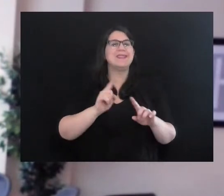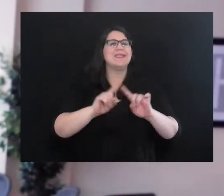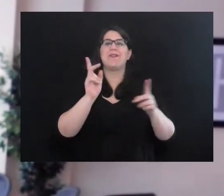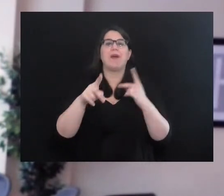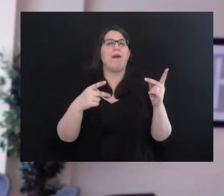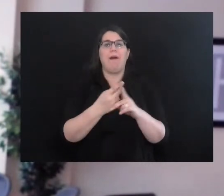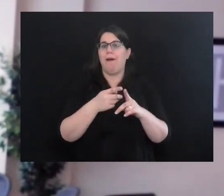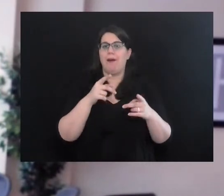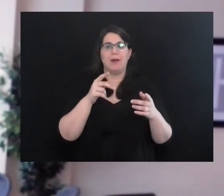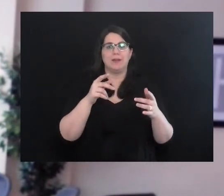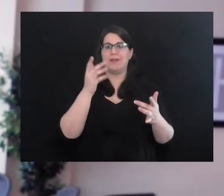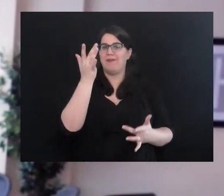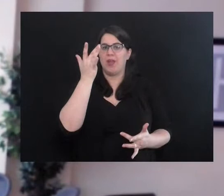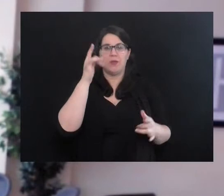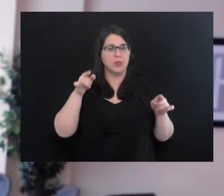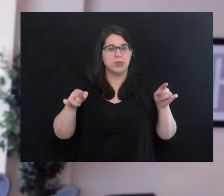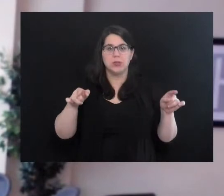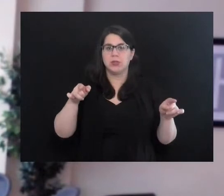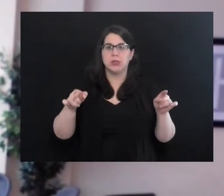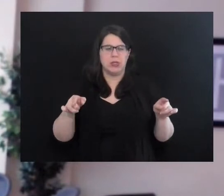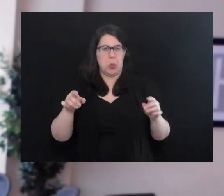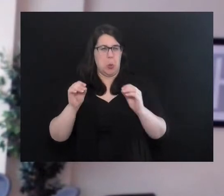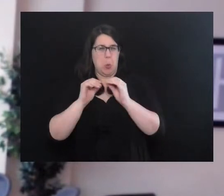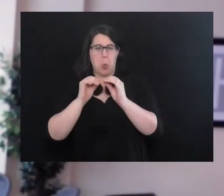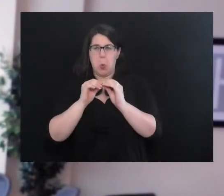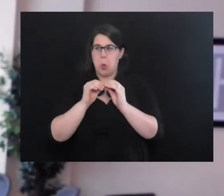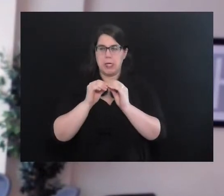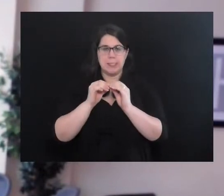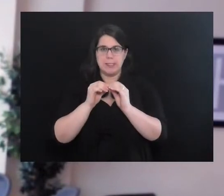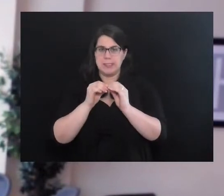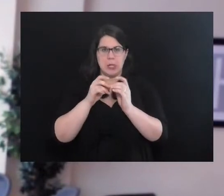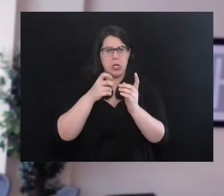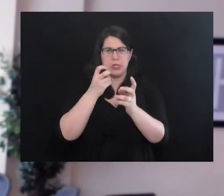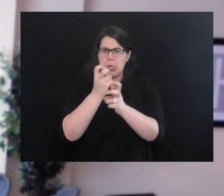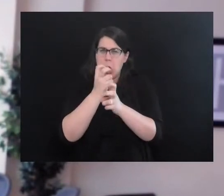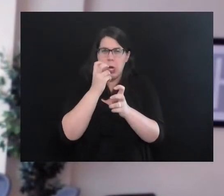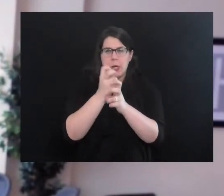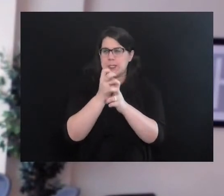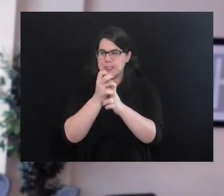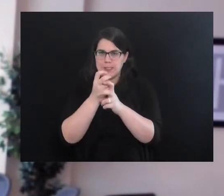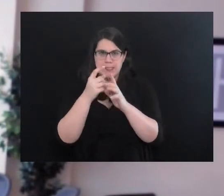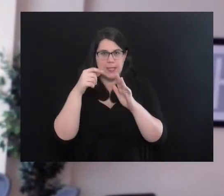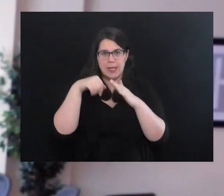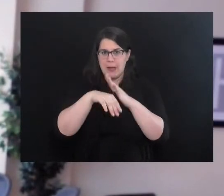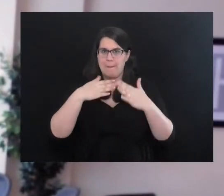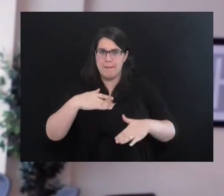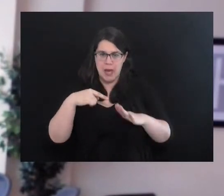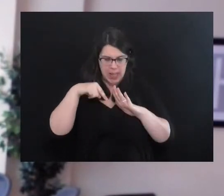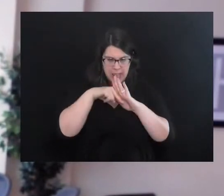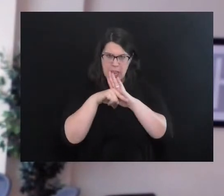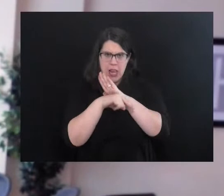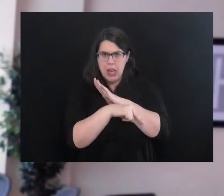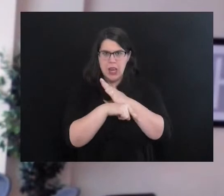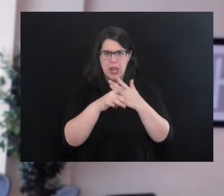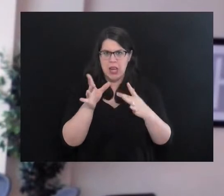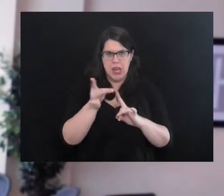It is going to be much more stealthy in trying to evade our immune system. And it is